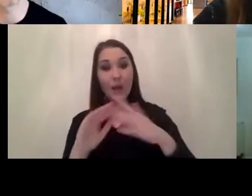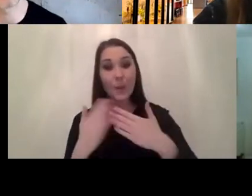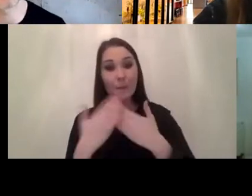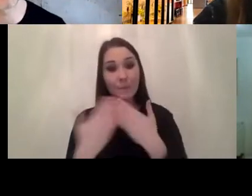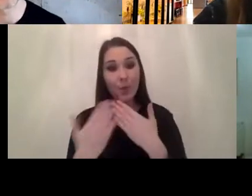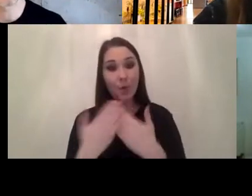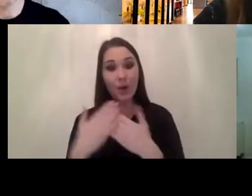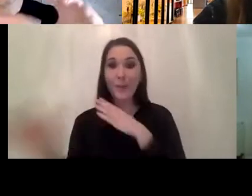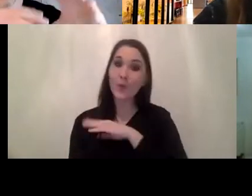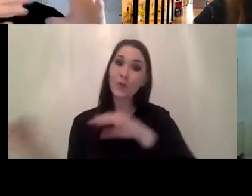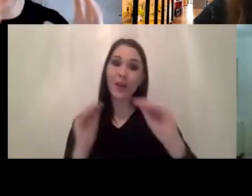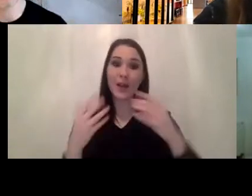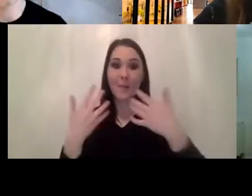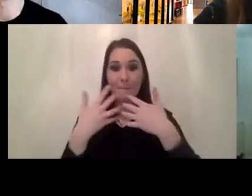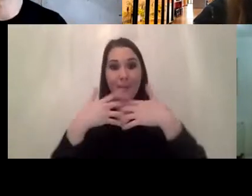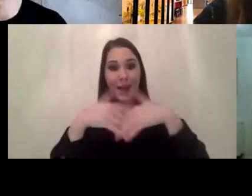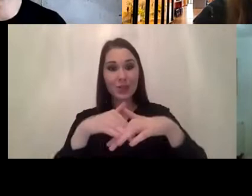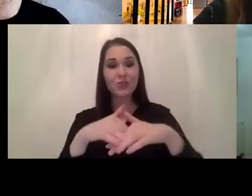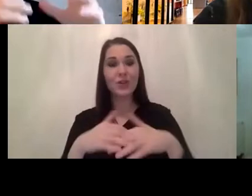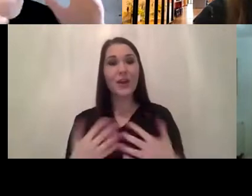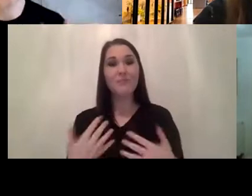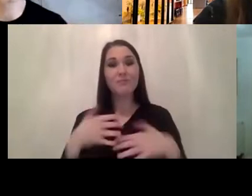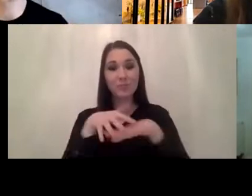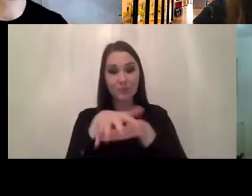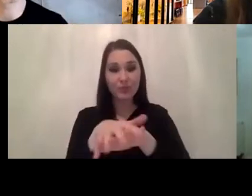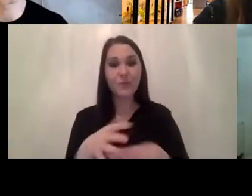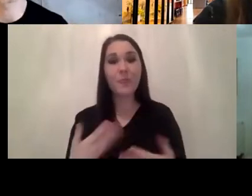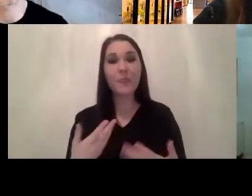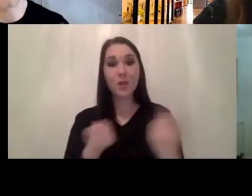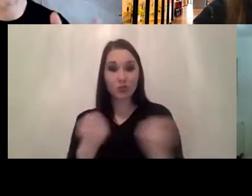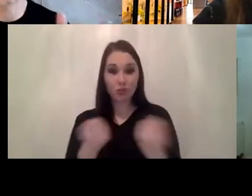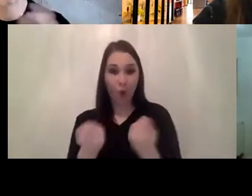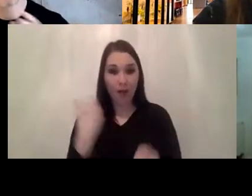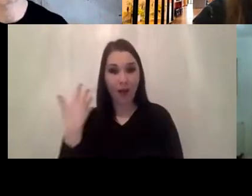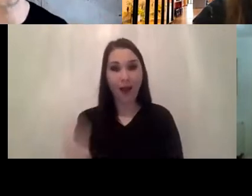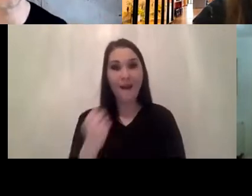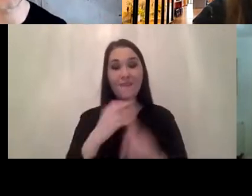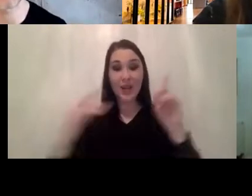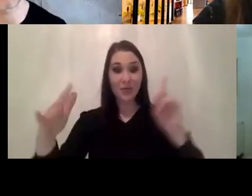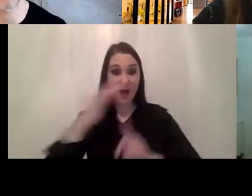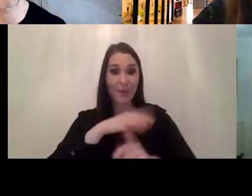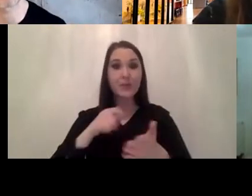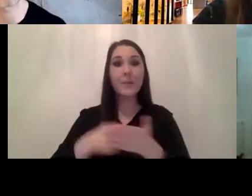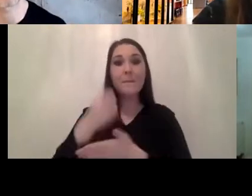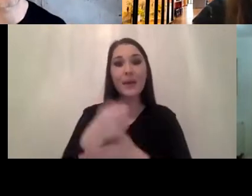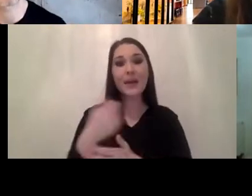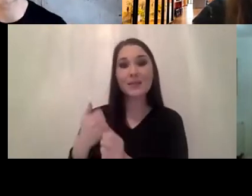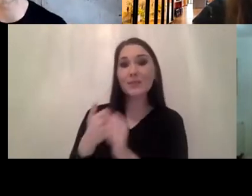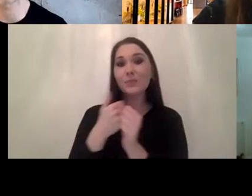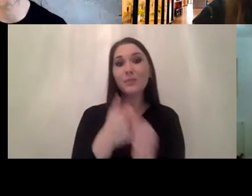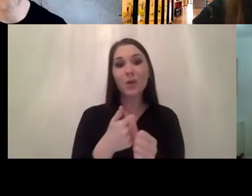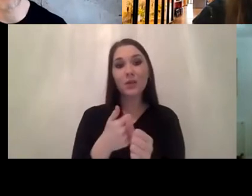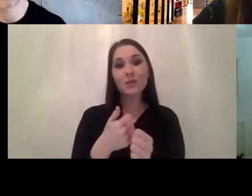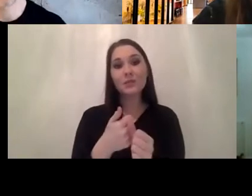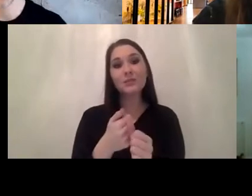into the mainstream, where people have a sense of control and who they are in this particular environment. They can pay and support artists or producers